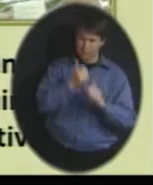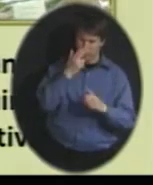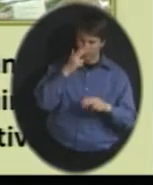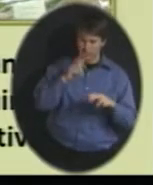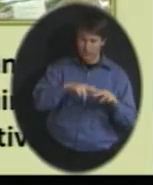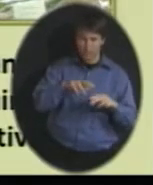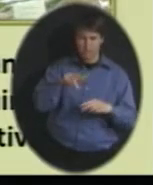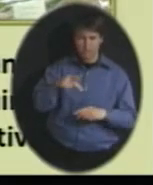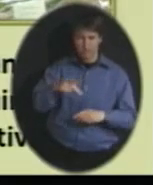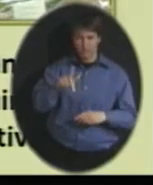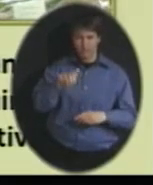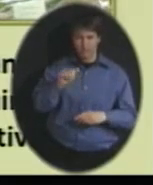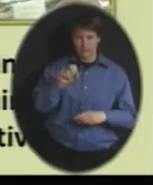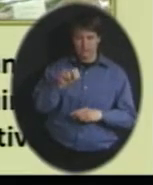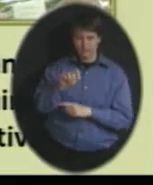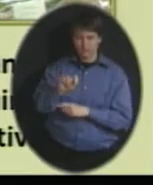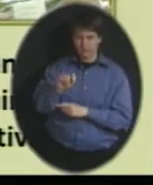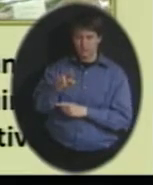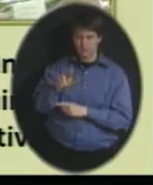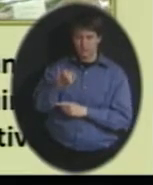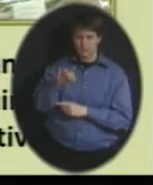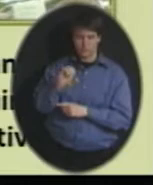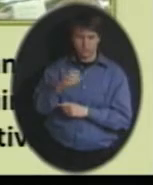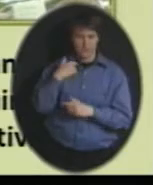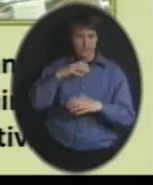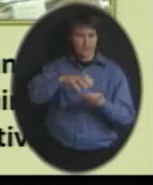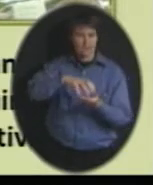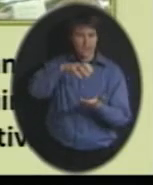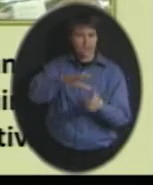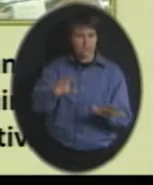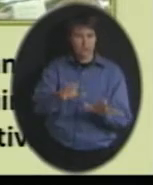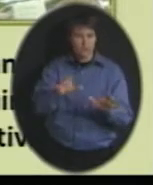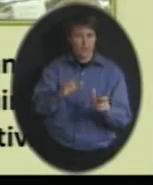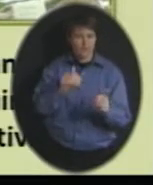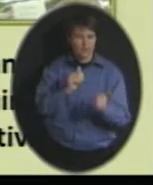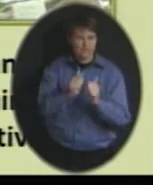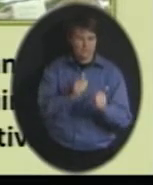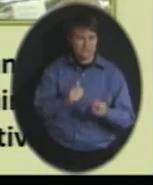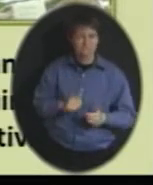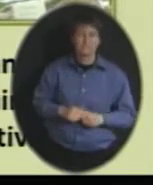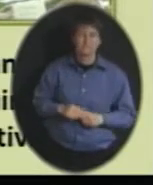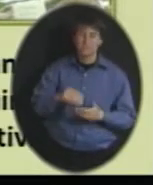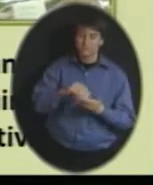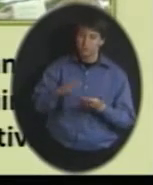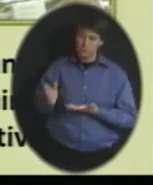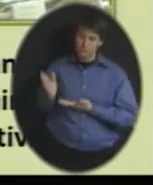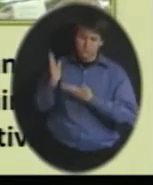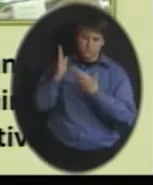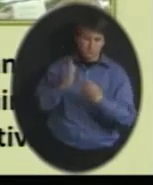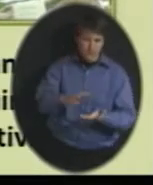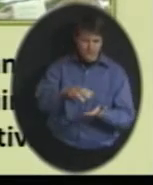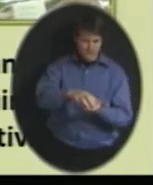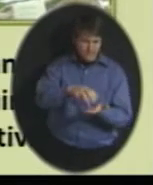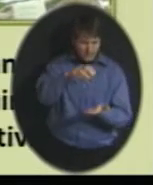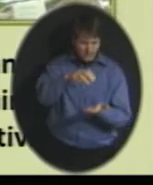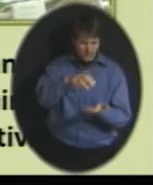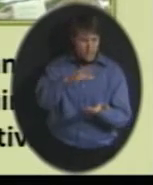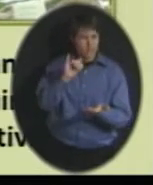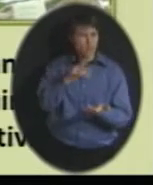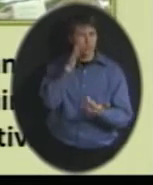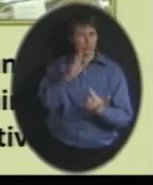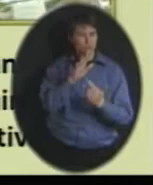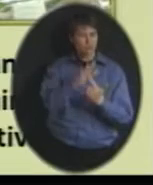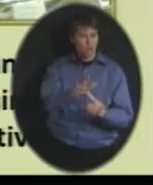was Pleasant Ridge, and they had a cake decorating contest. And the students brought in cakes that